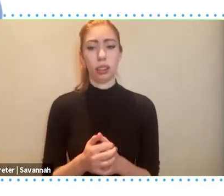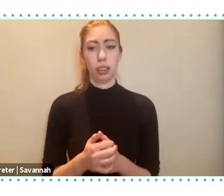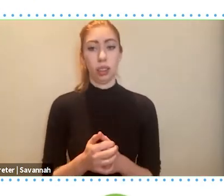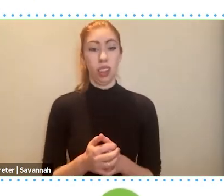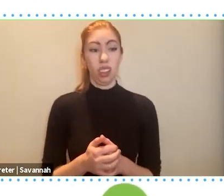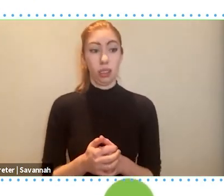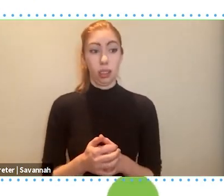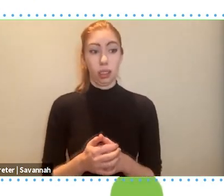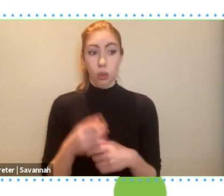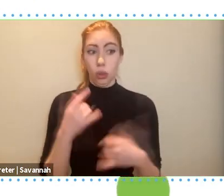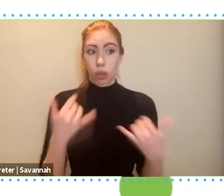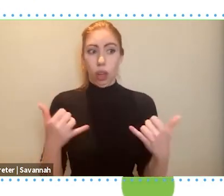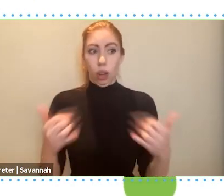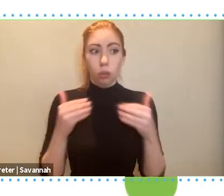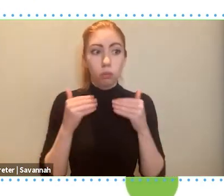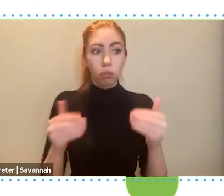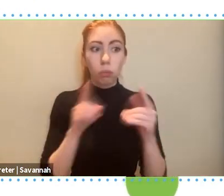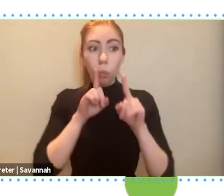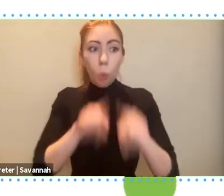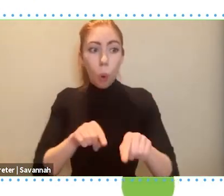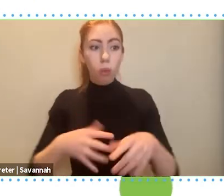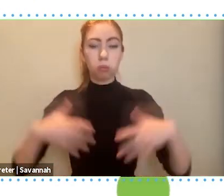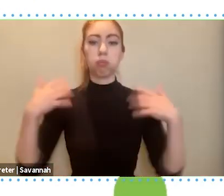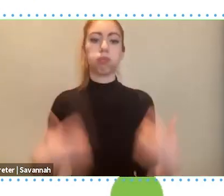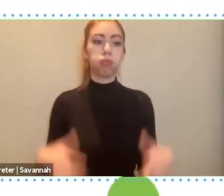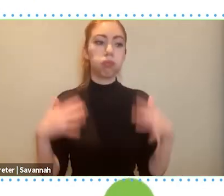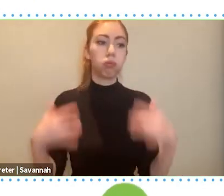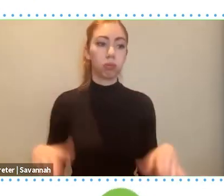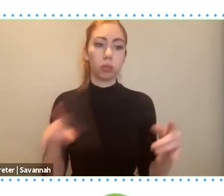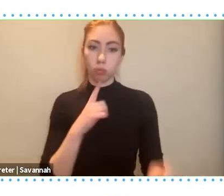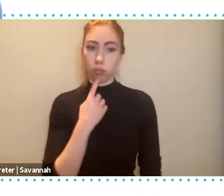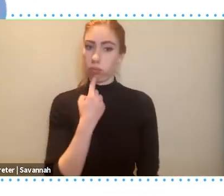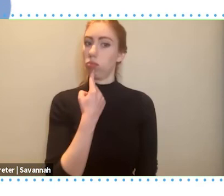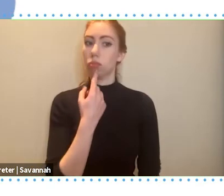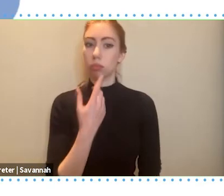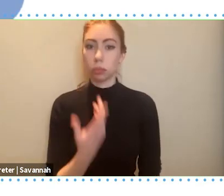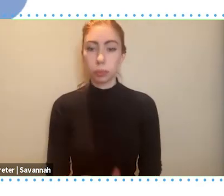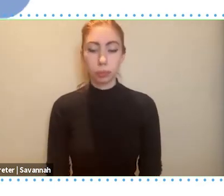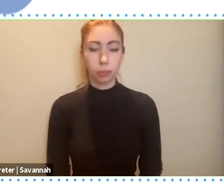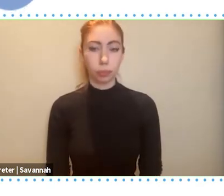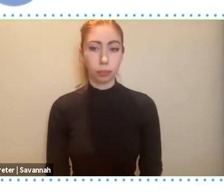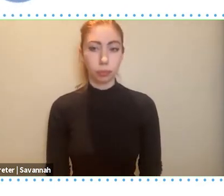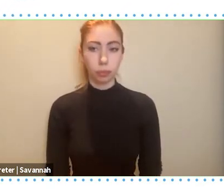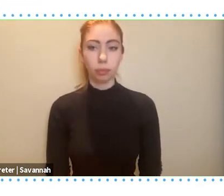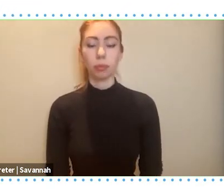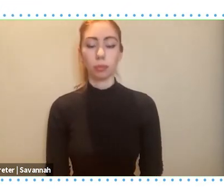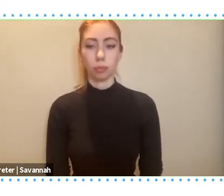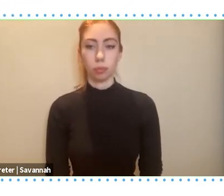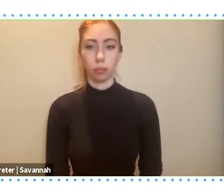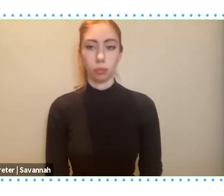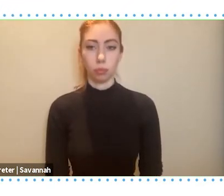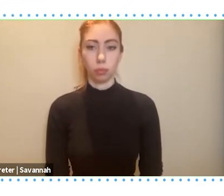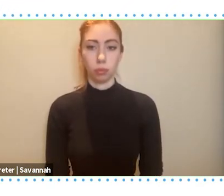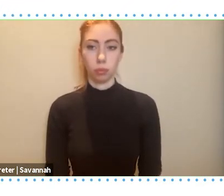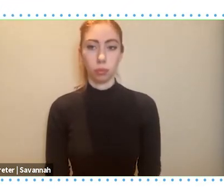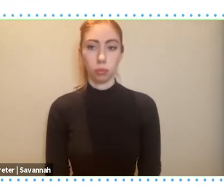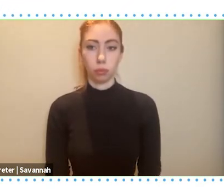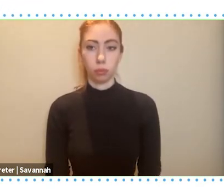And rather than a revenue and a system